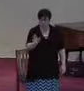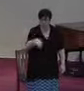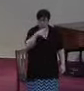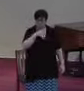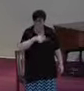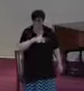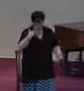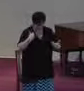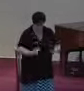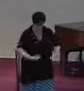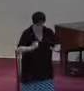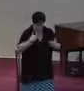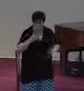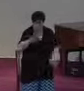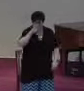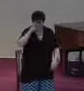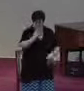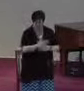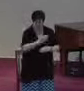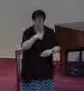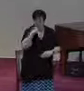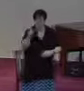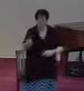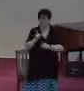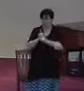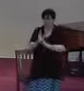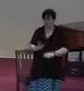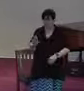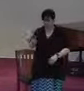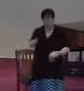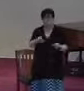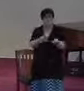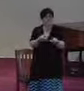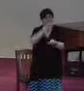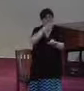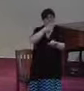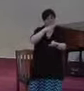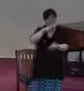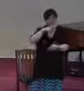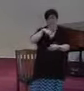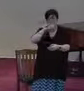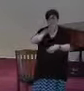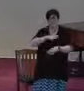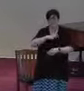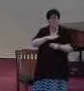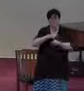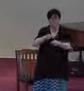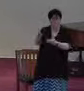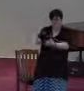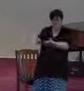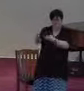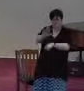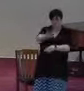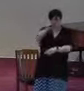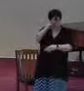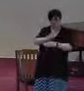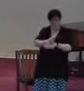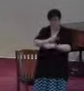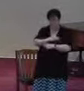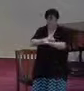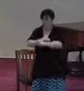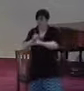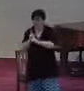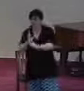And to the disciple, here is your mother. From that time on, the disciple took